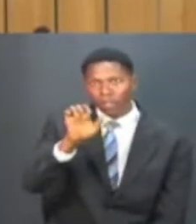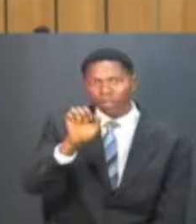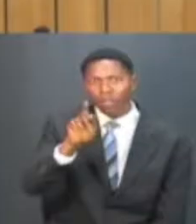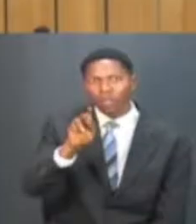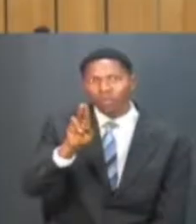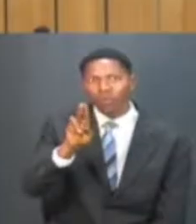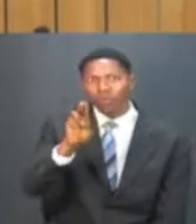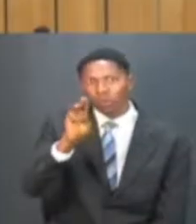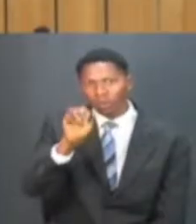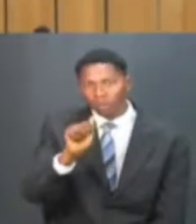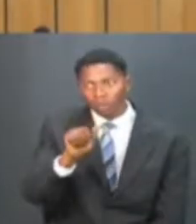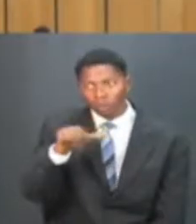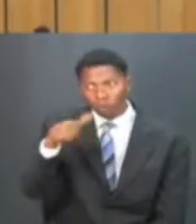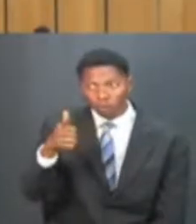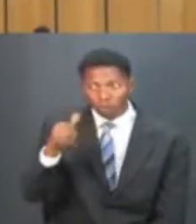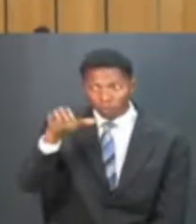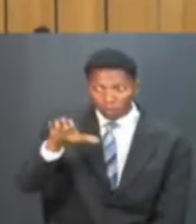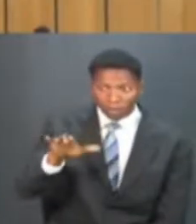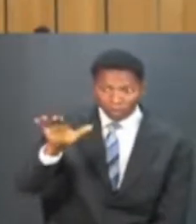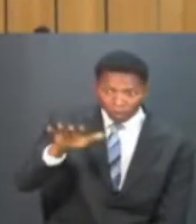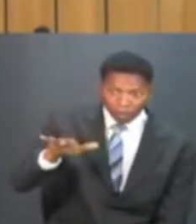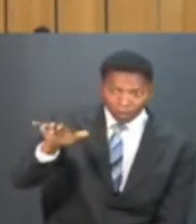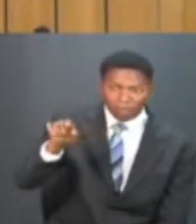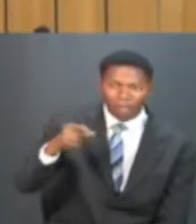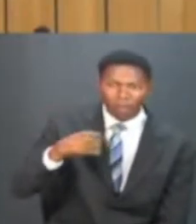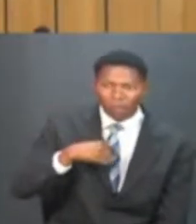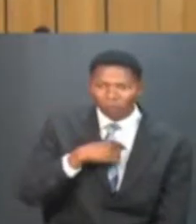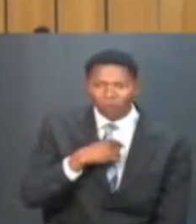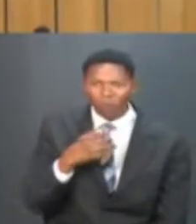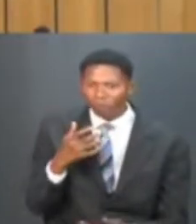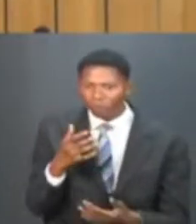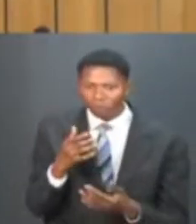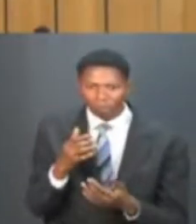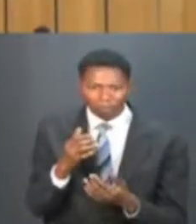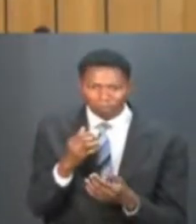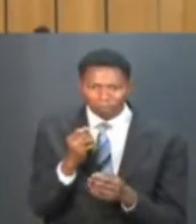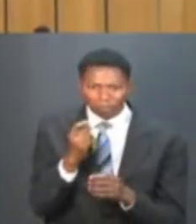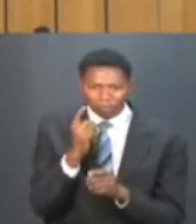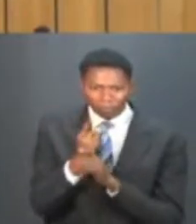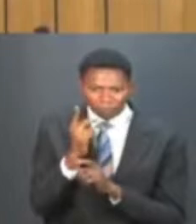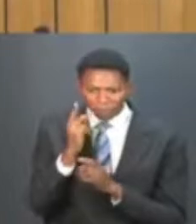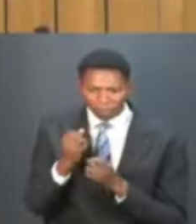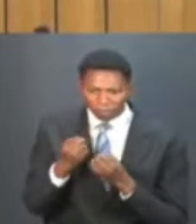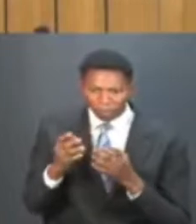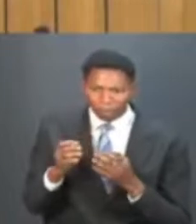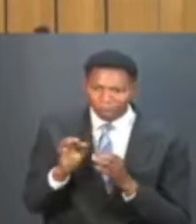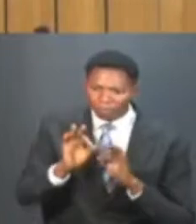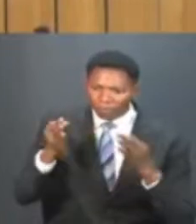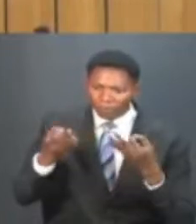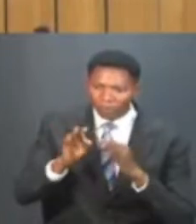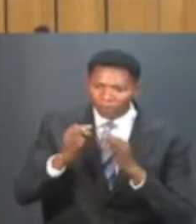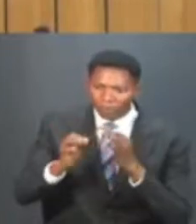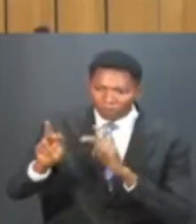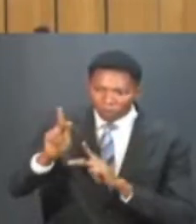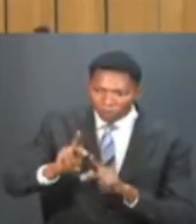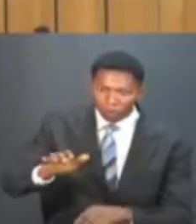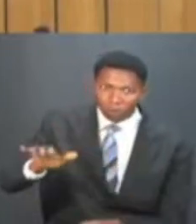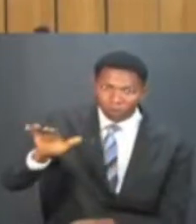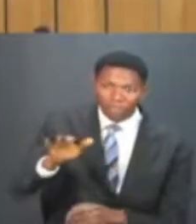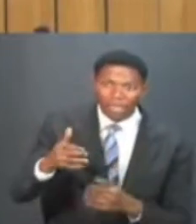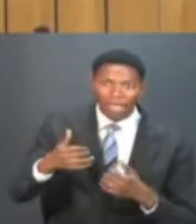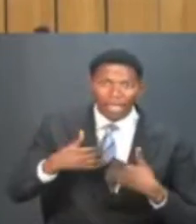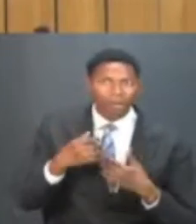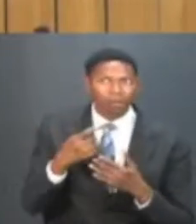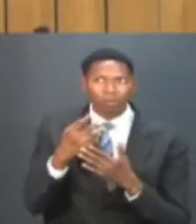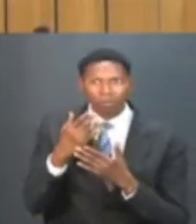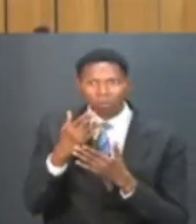other constituencies, we are witnessing an increasing number of families grappling with the emotional and financial